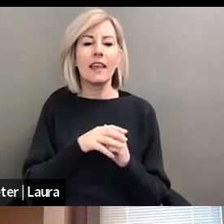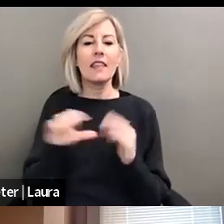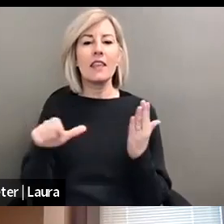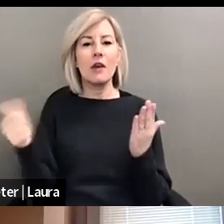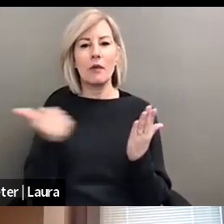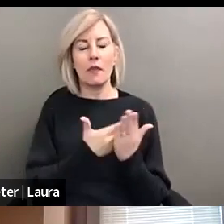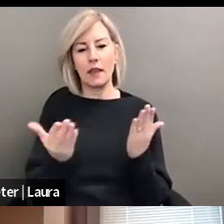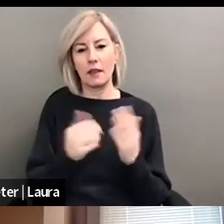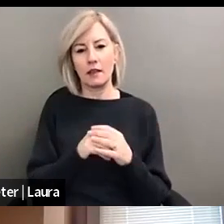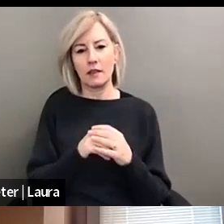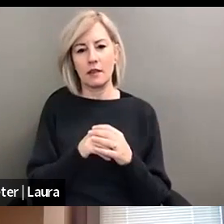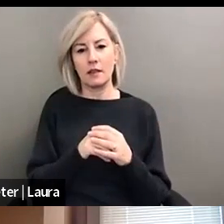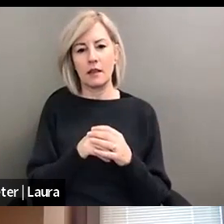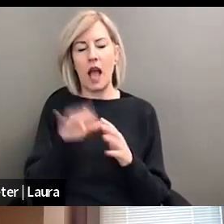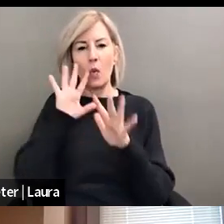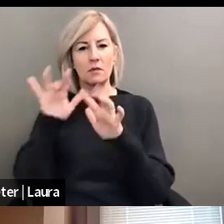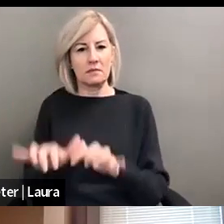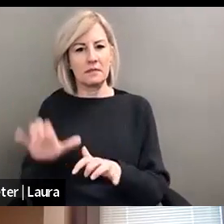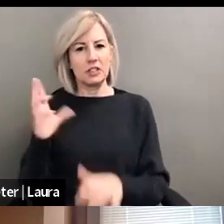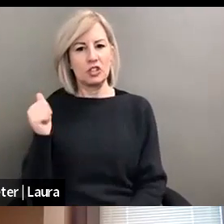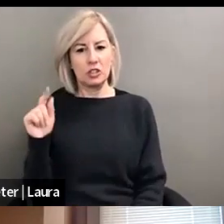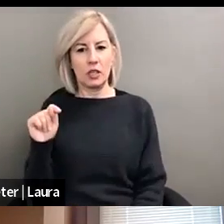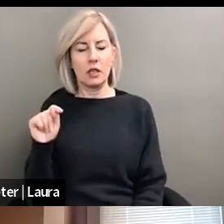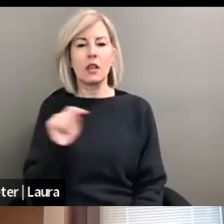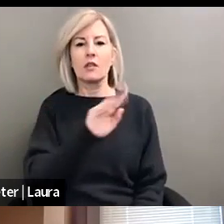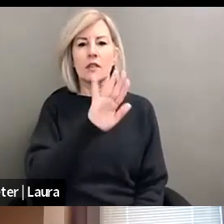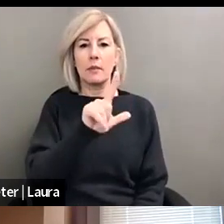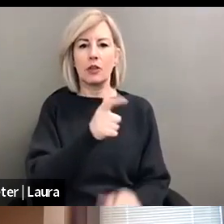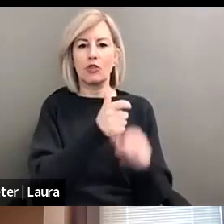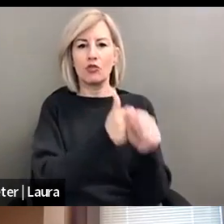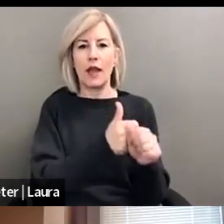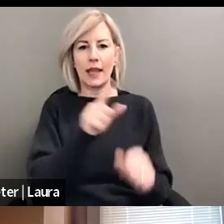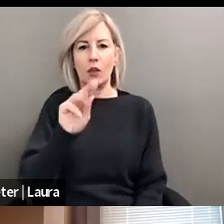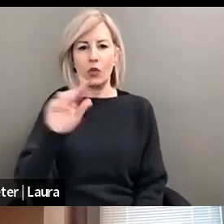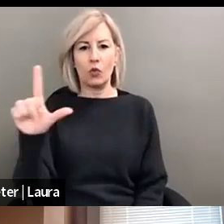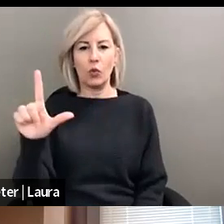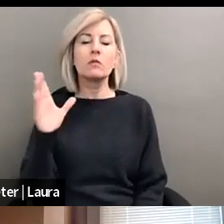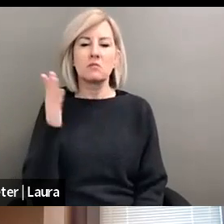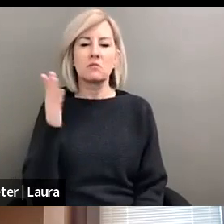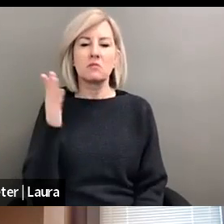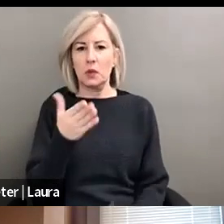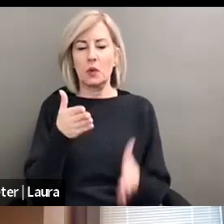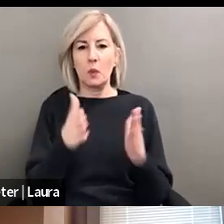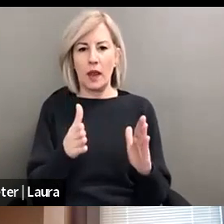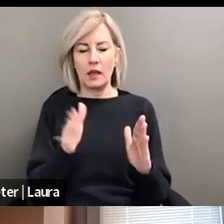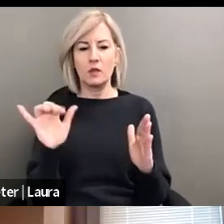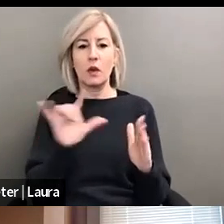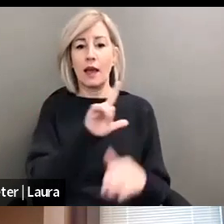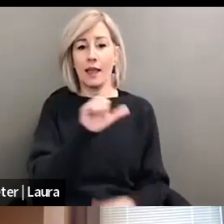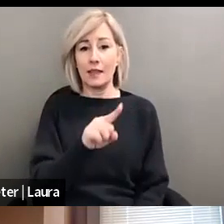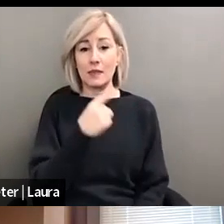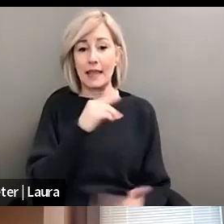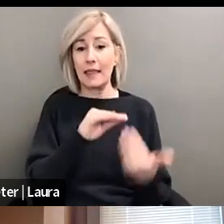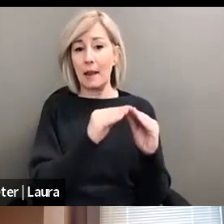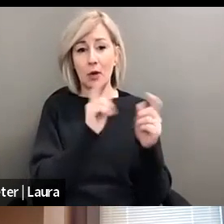is I'm going to put in the chat there's the bill tracking tool if anybody wants it. That's a good way, because Liz was saying that the number